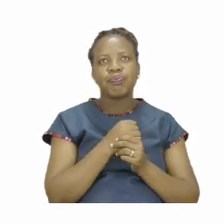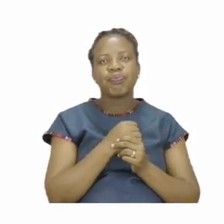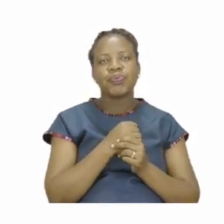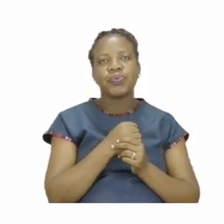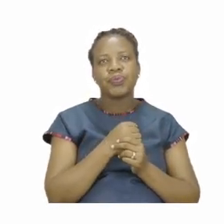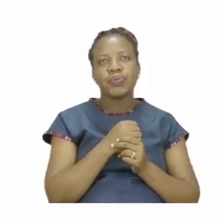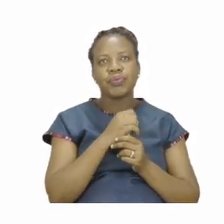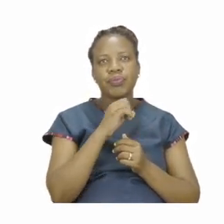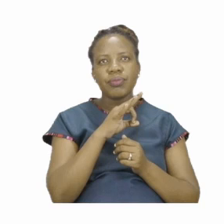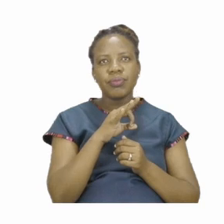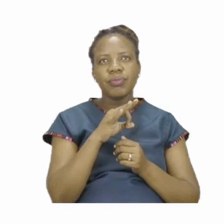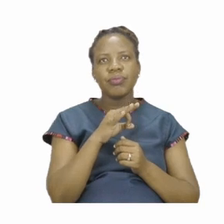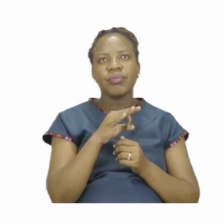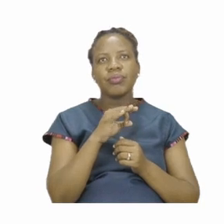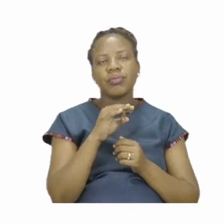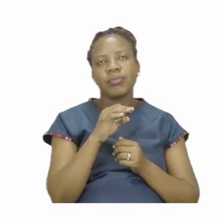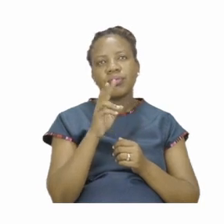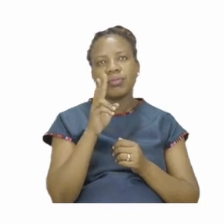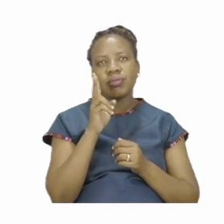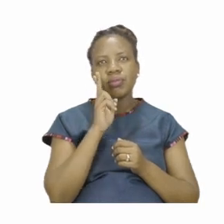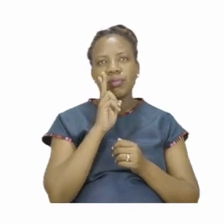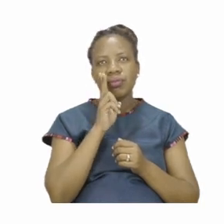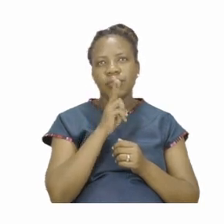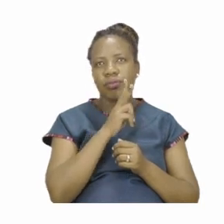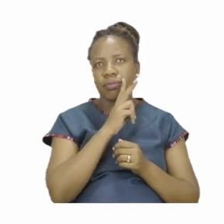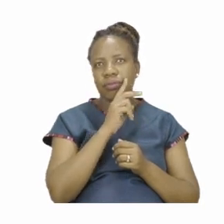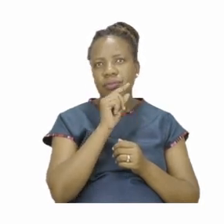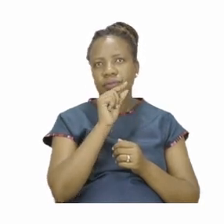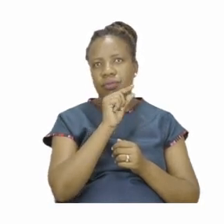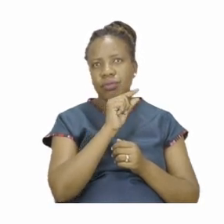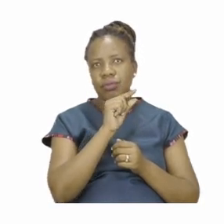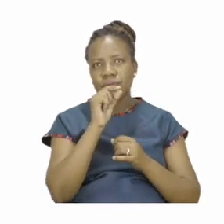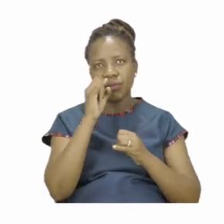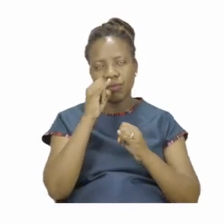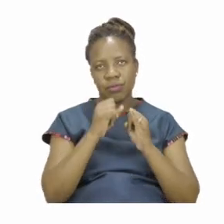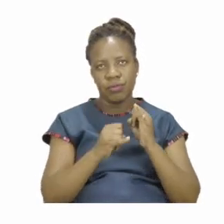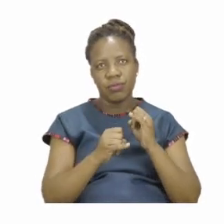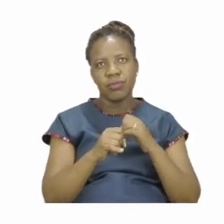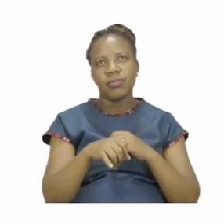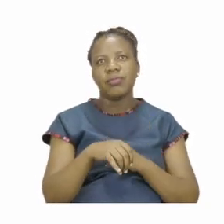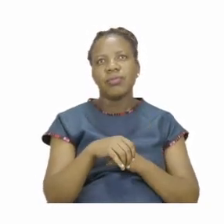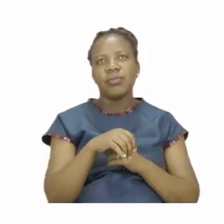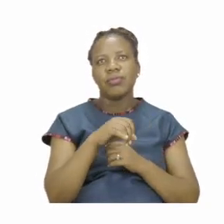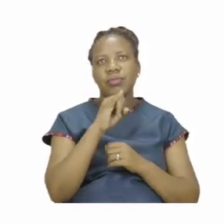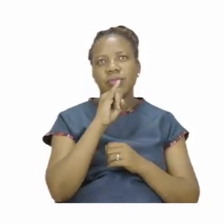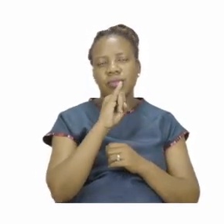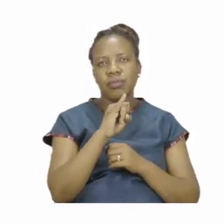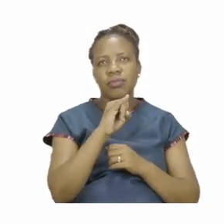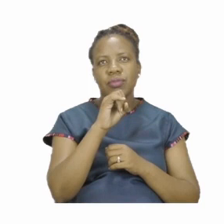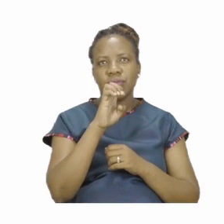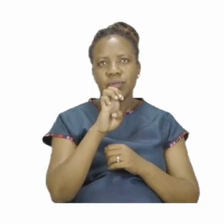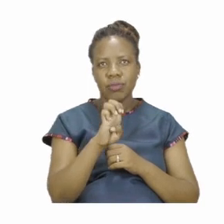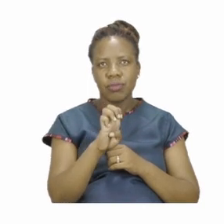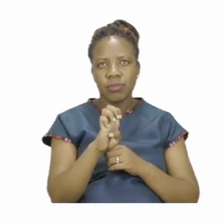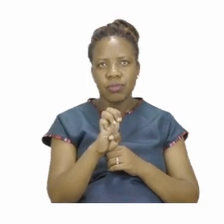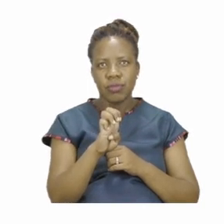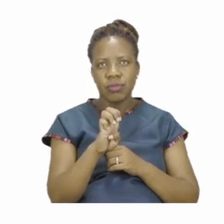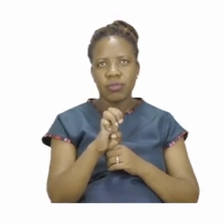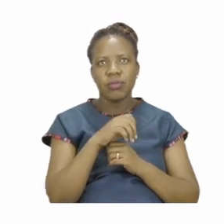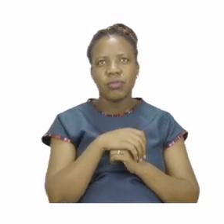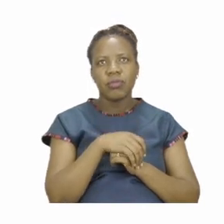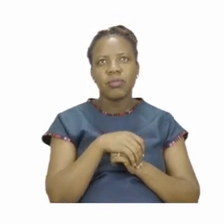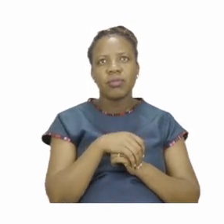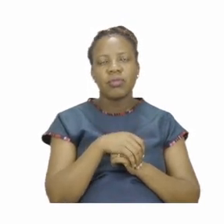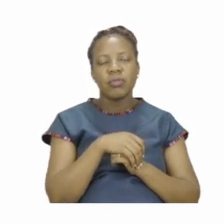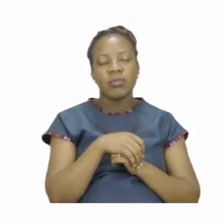a Y, and then we add ING. This works for the words like die, where we